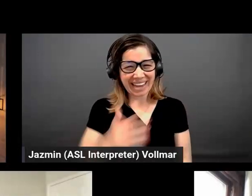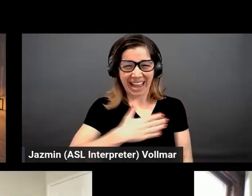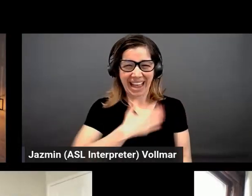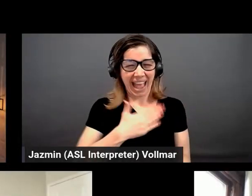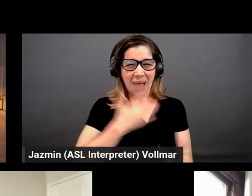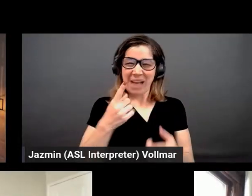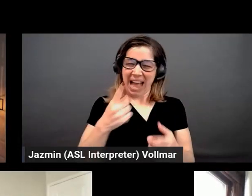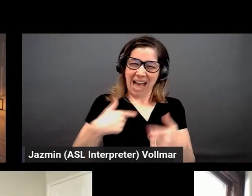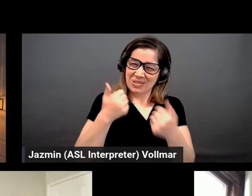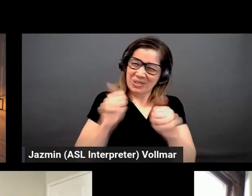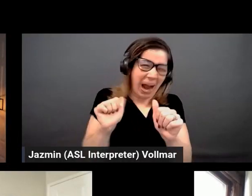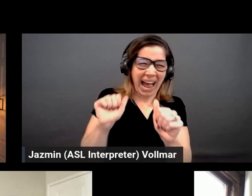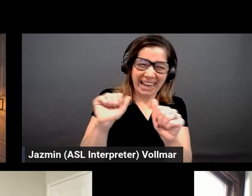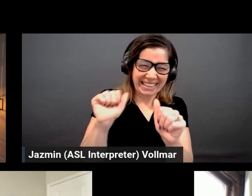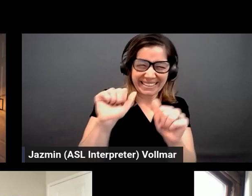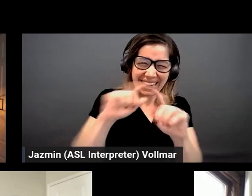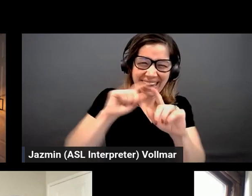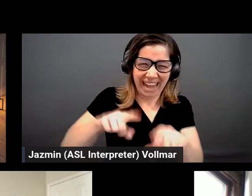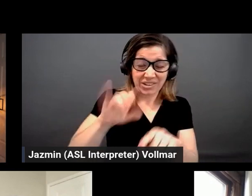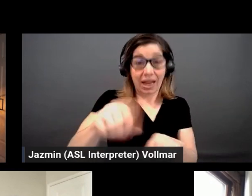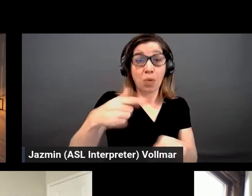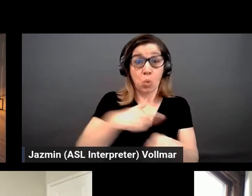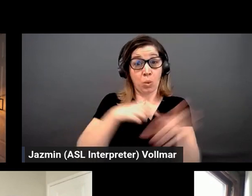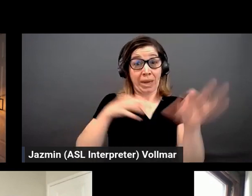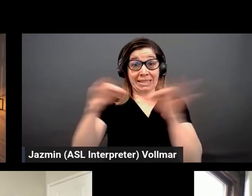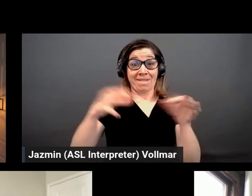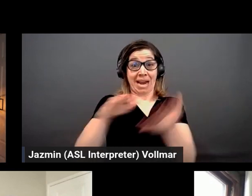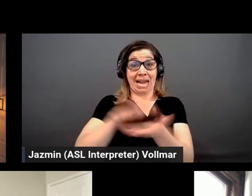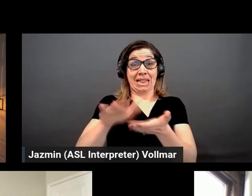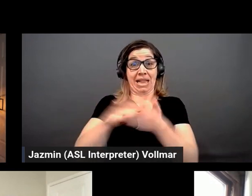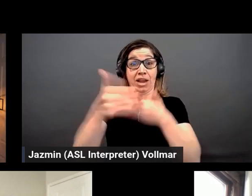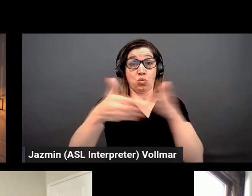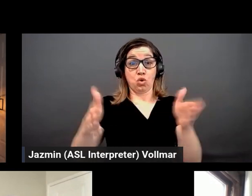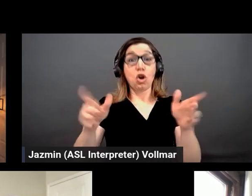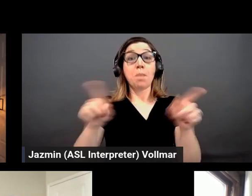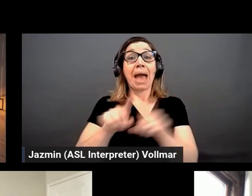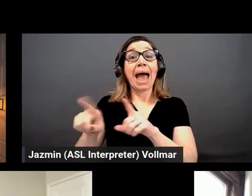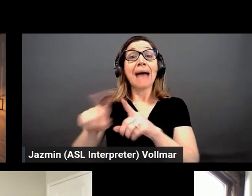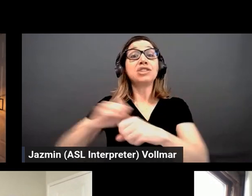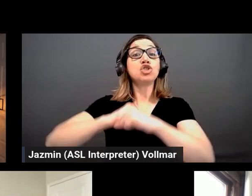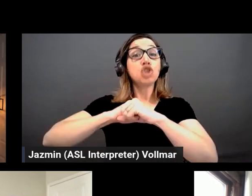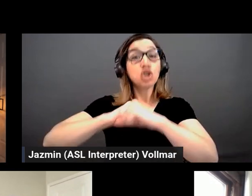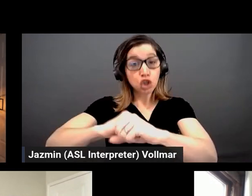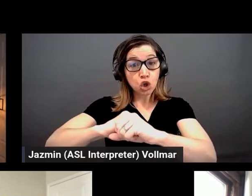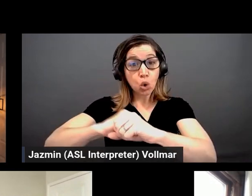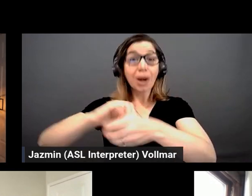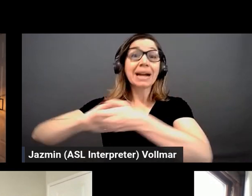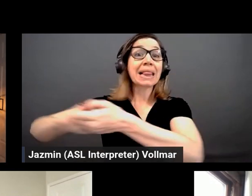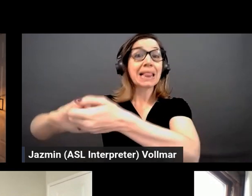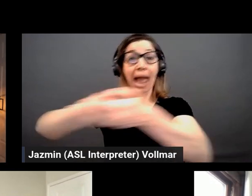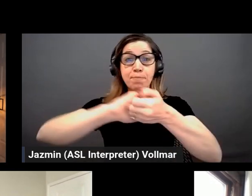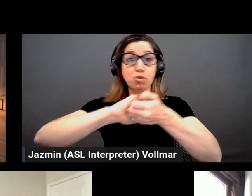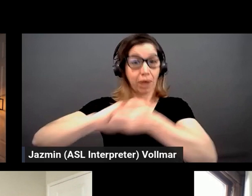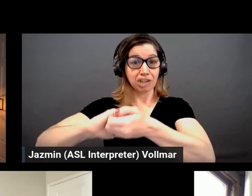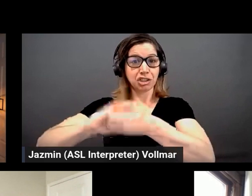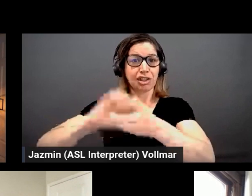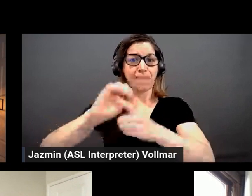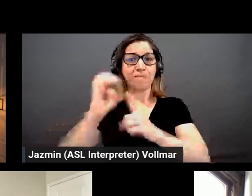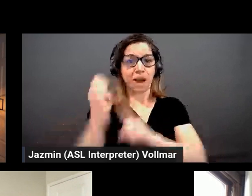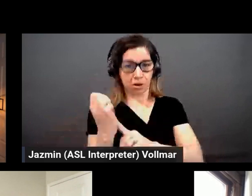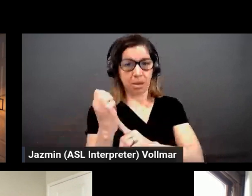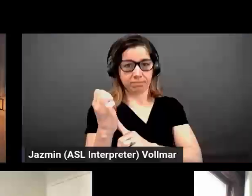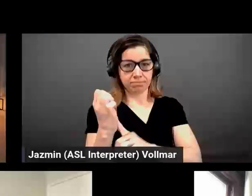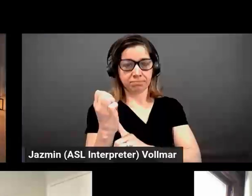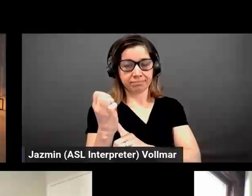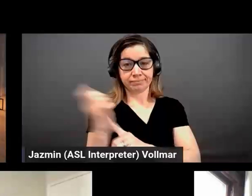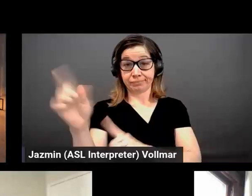that. So we define clean rooms as a secure collaboration environment where companies